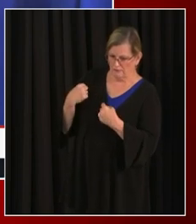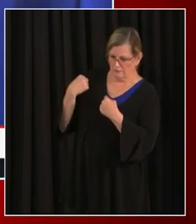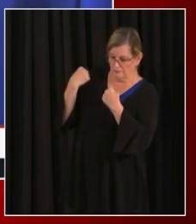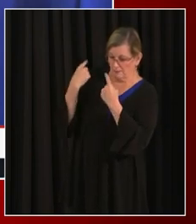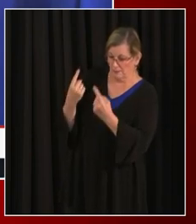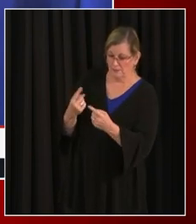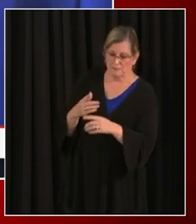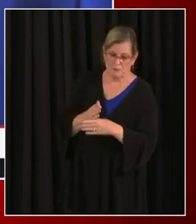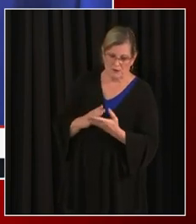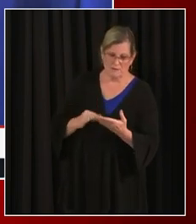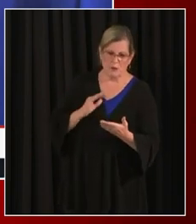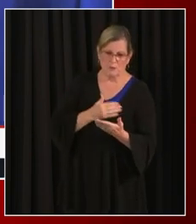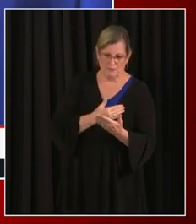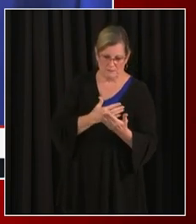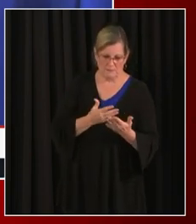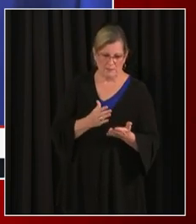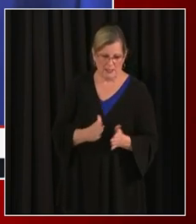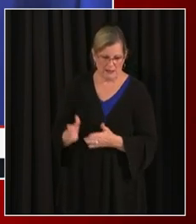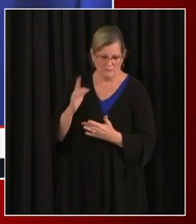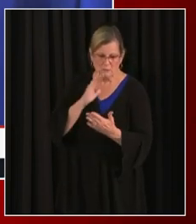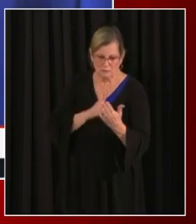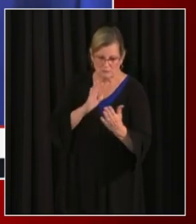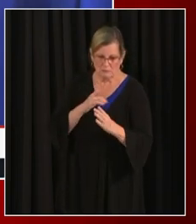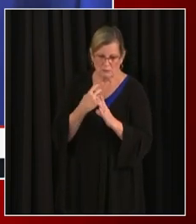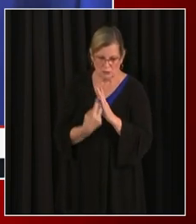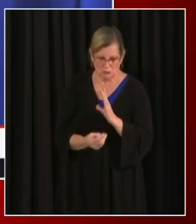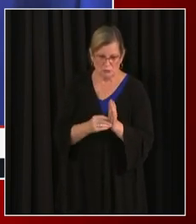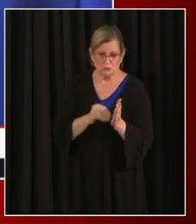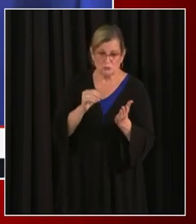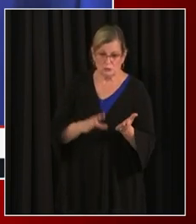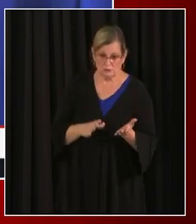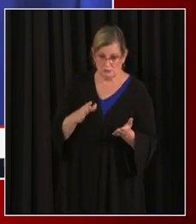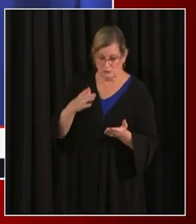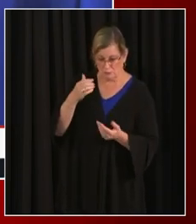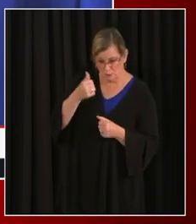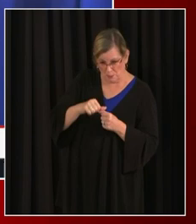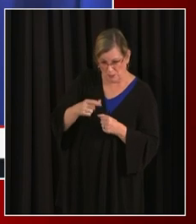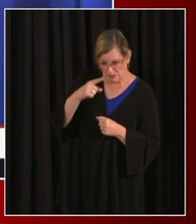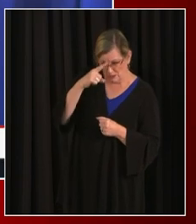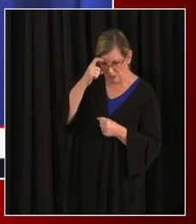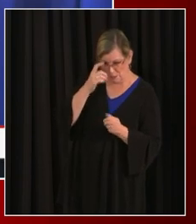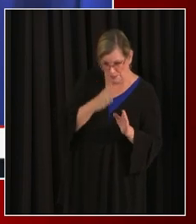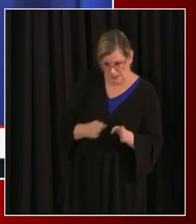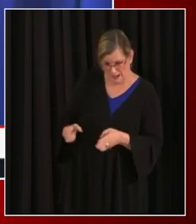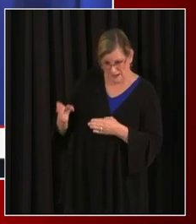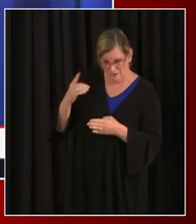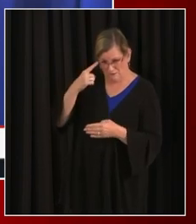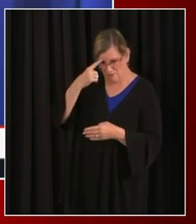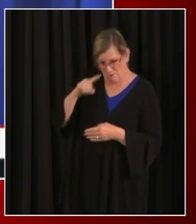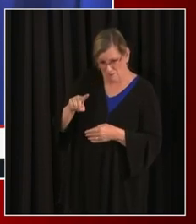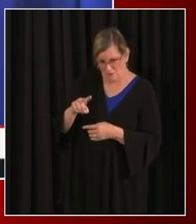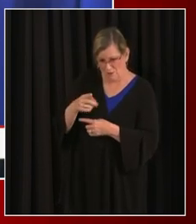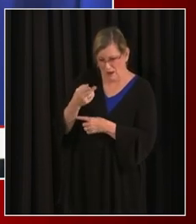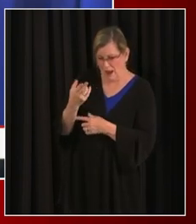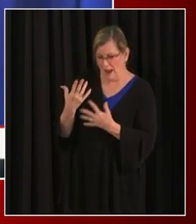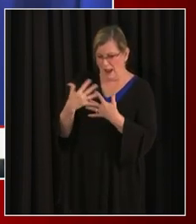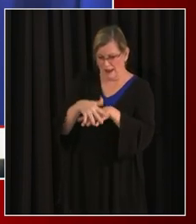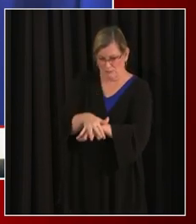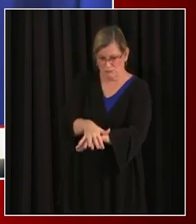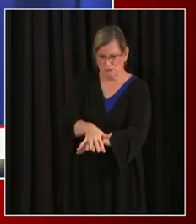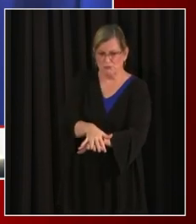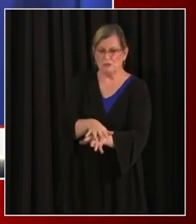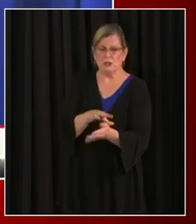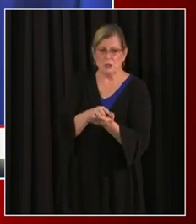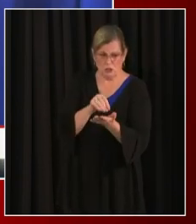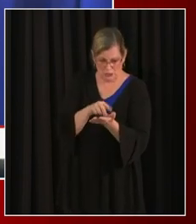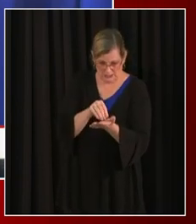for in-person learning. You recall back to our summer planning for hybrid learning and in-person